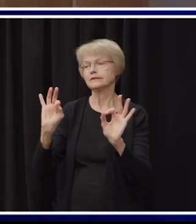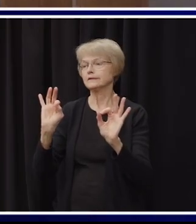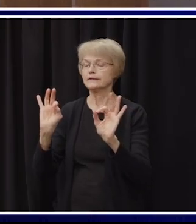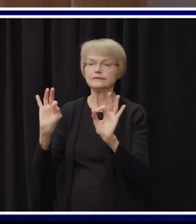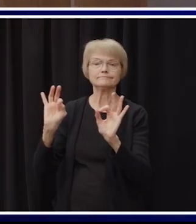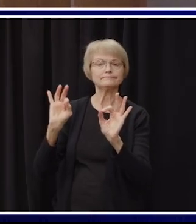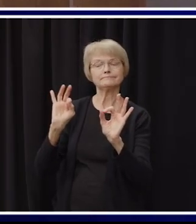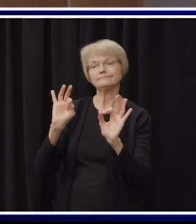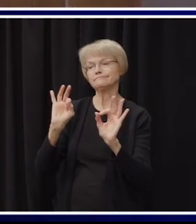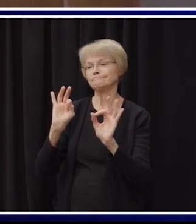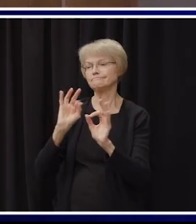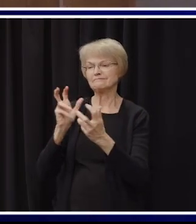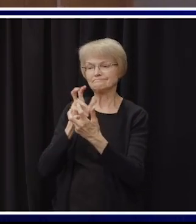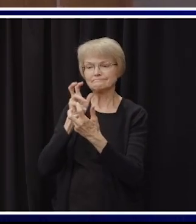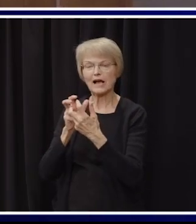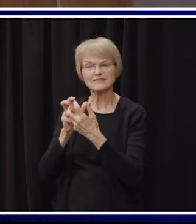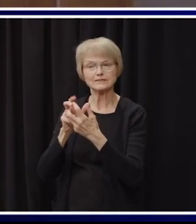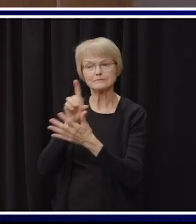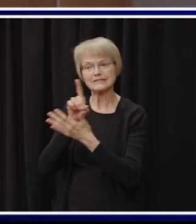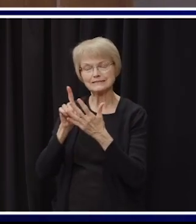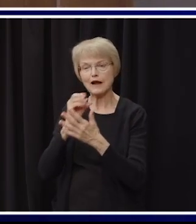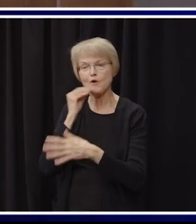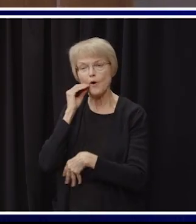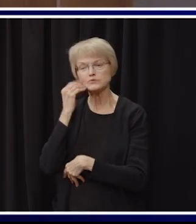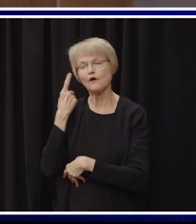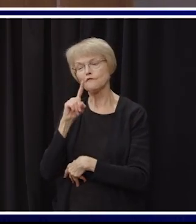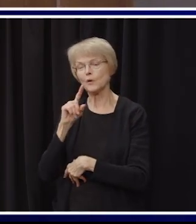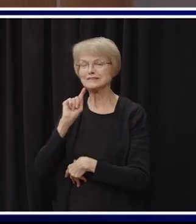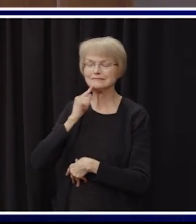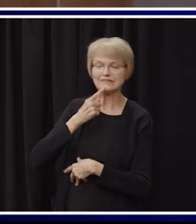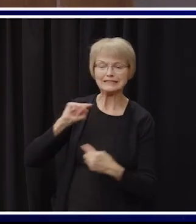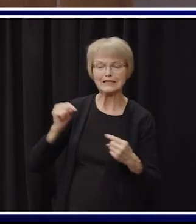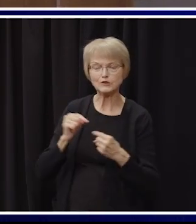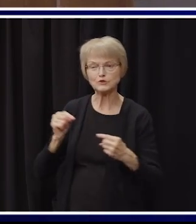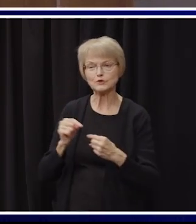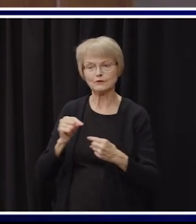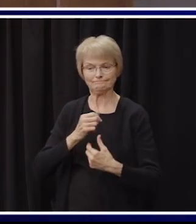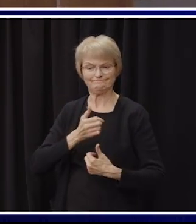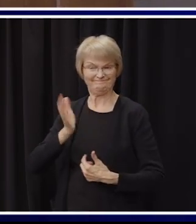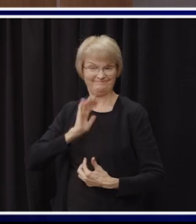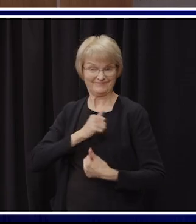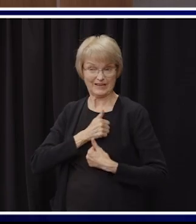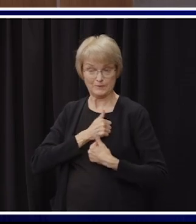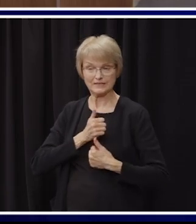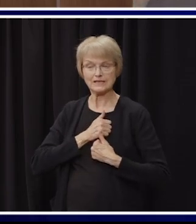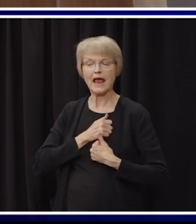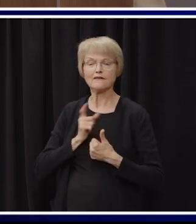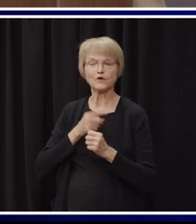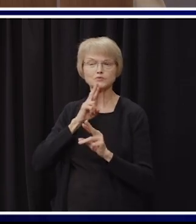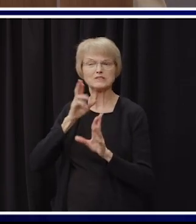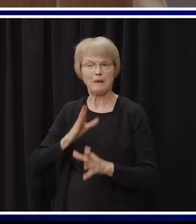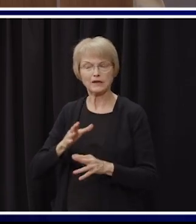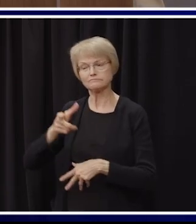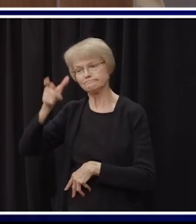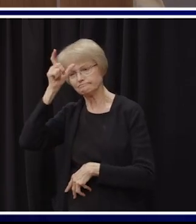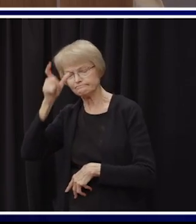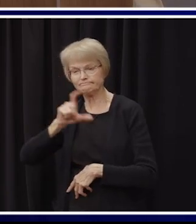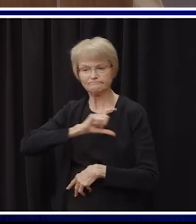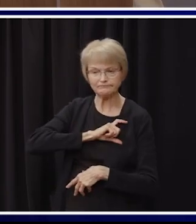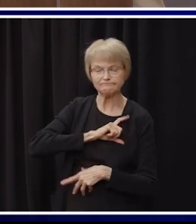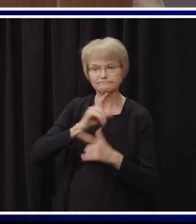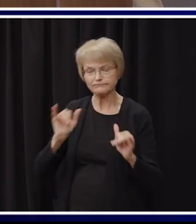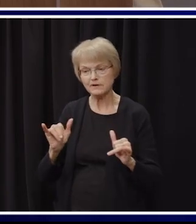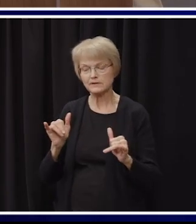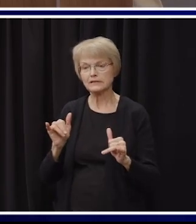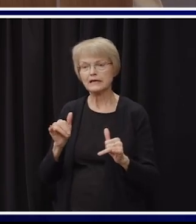custom-designed homes for severely injured vets and first responders. In 2017, he called us and asked if we would be interested